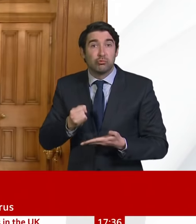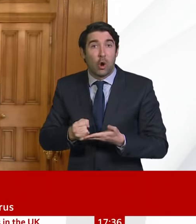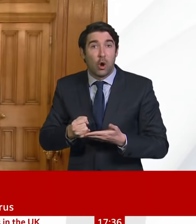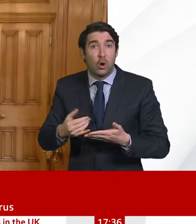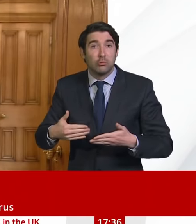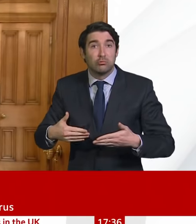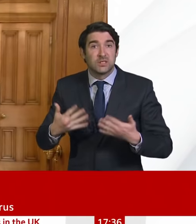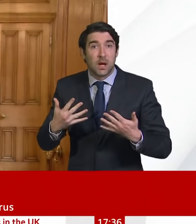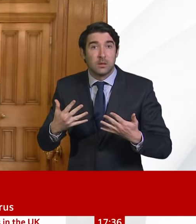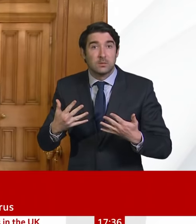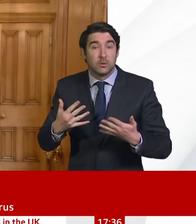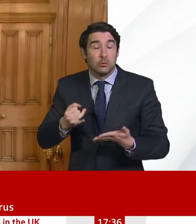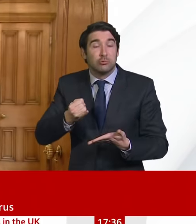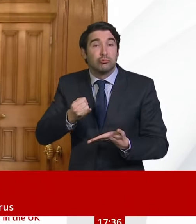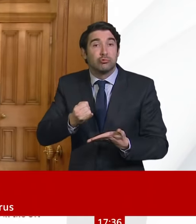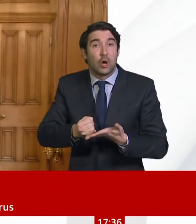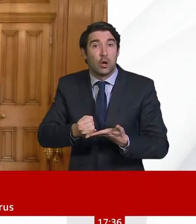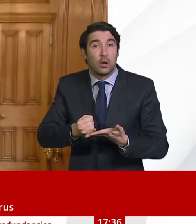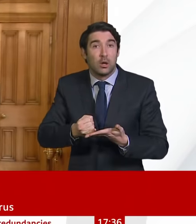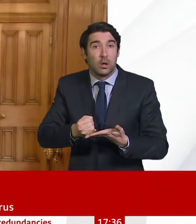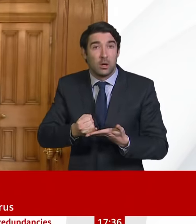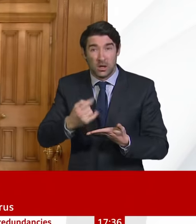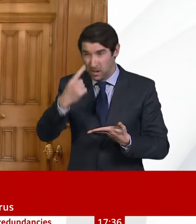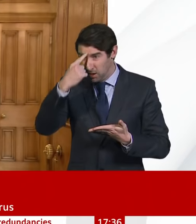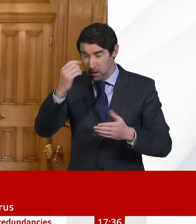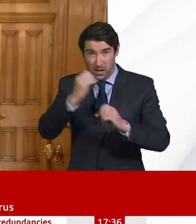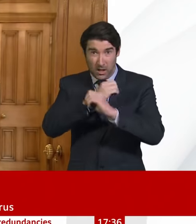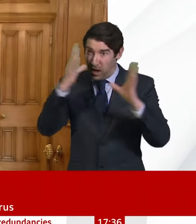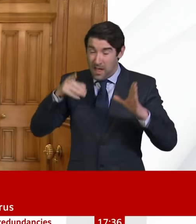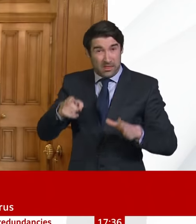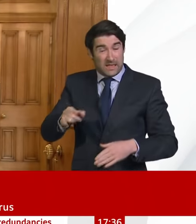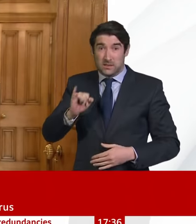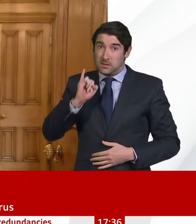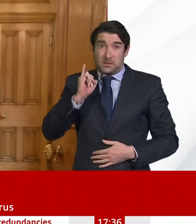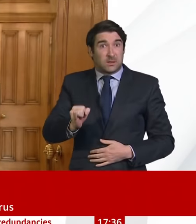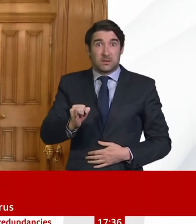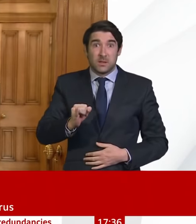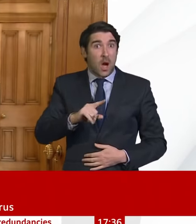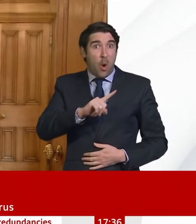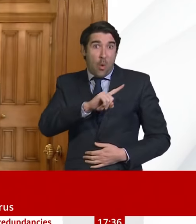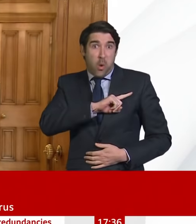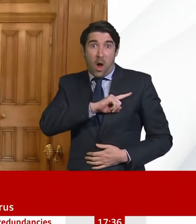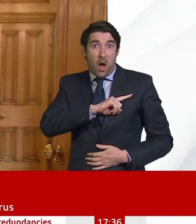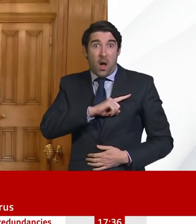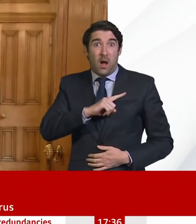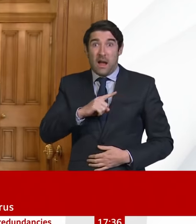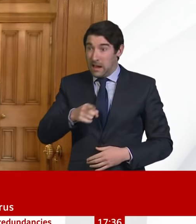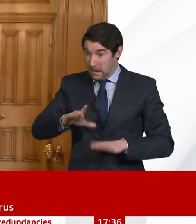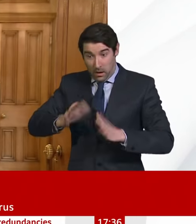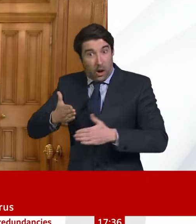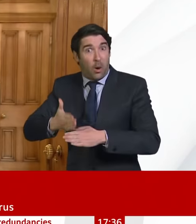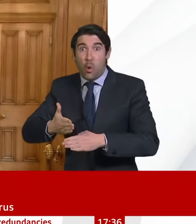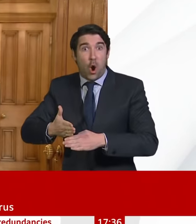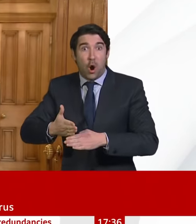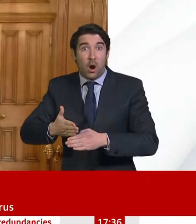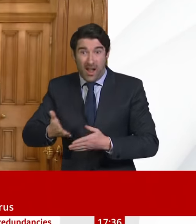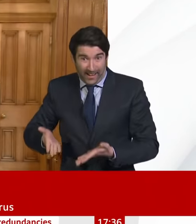sending someone with coronavirus back on the wards. Approving tests that don't work